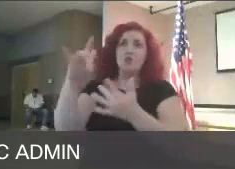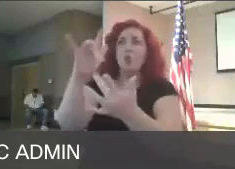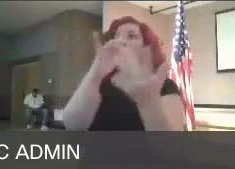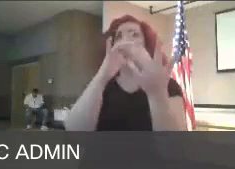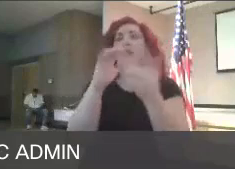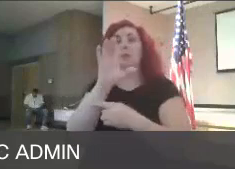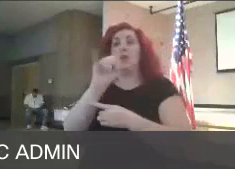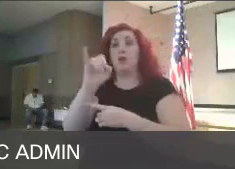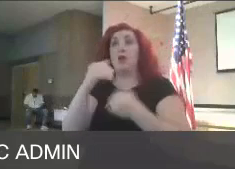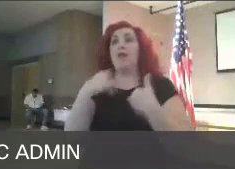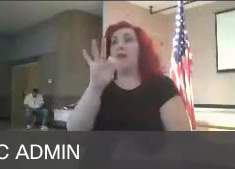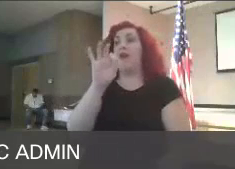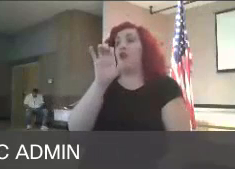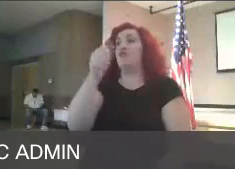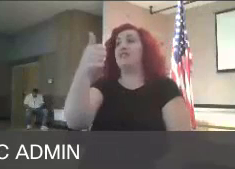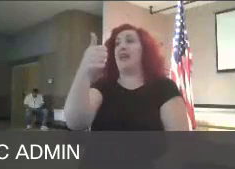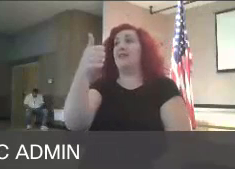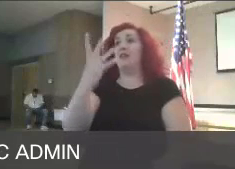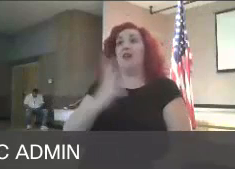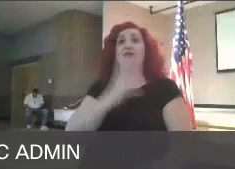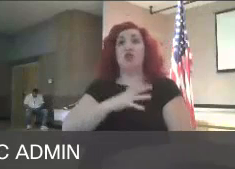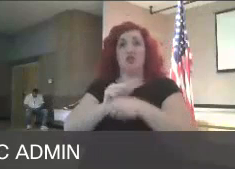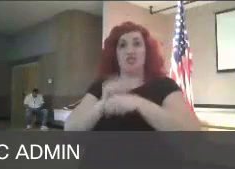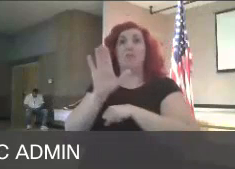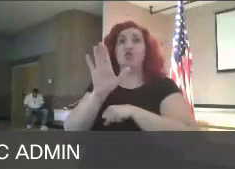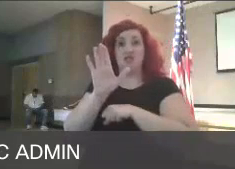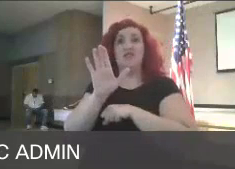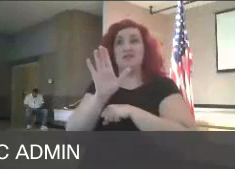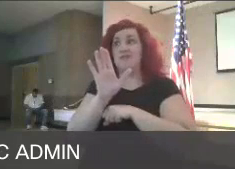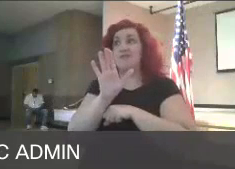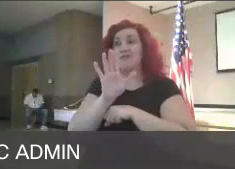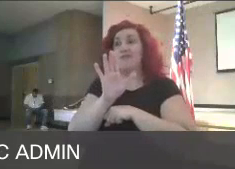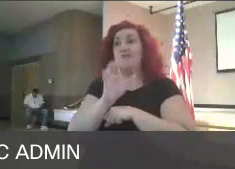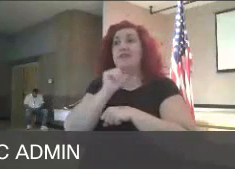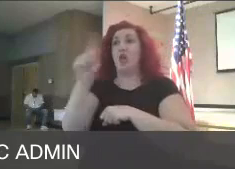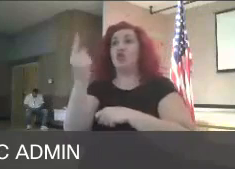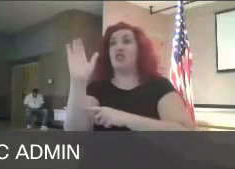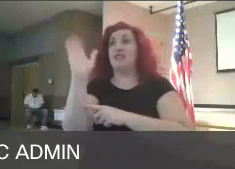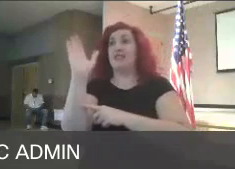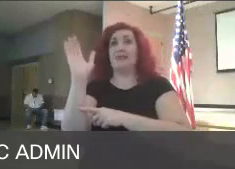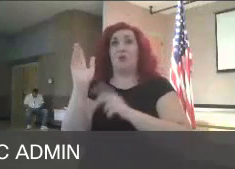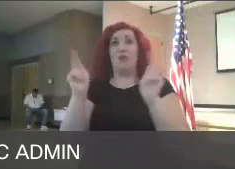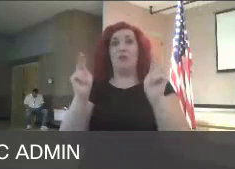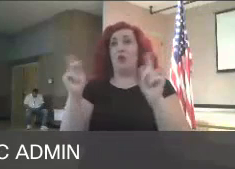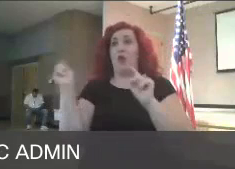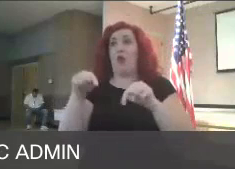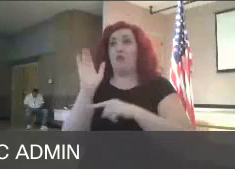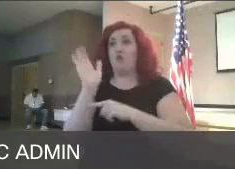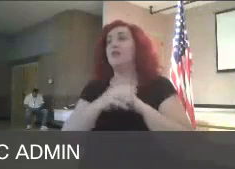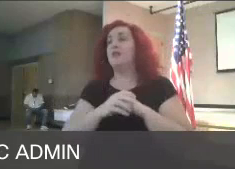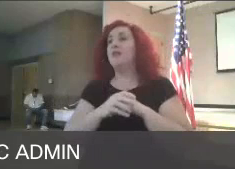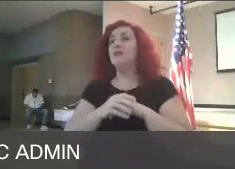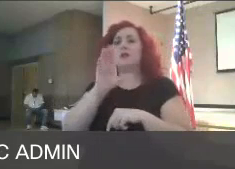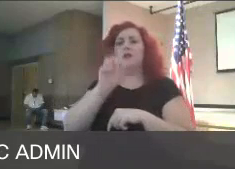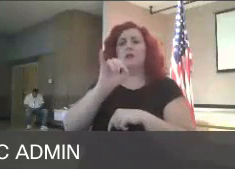month-long listening tour on communities of interest, and we received 910 official submissions in addition to the testimony we provided.